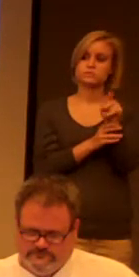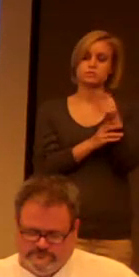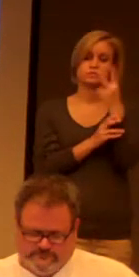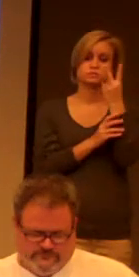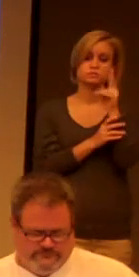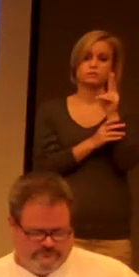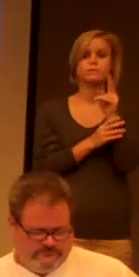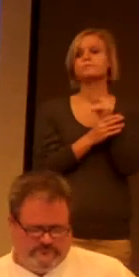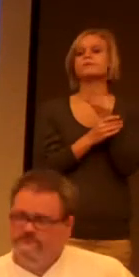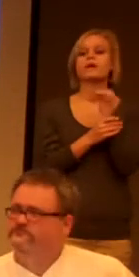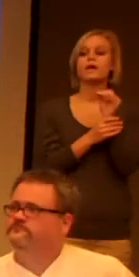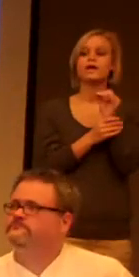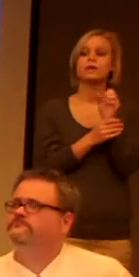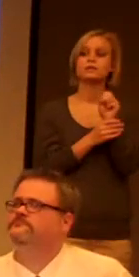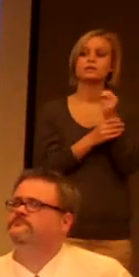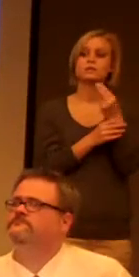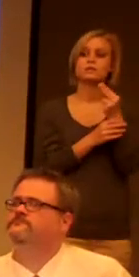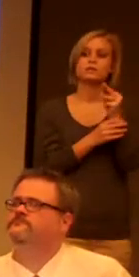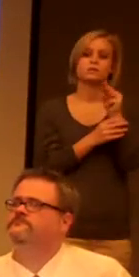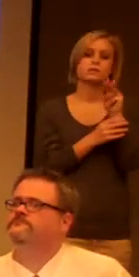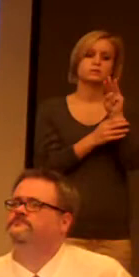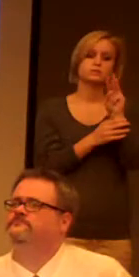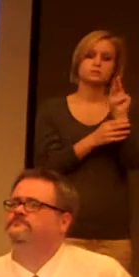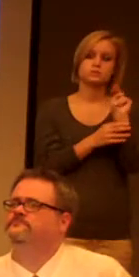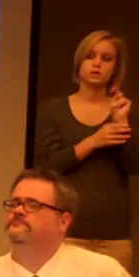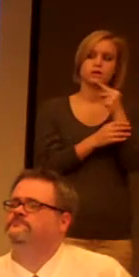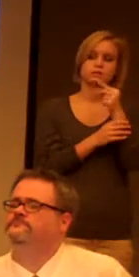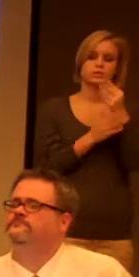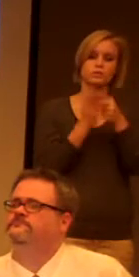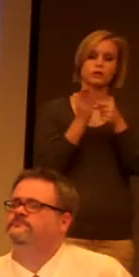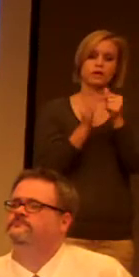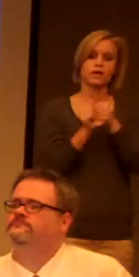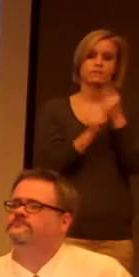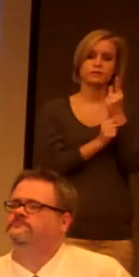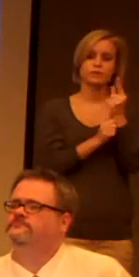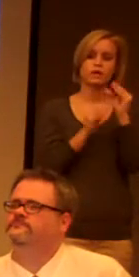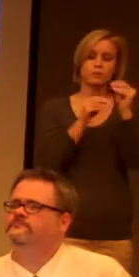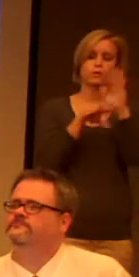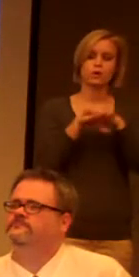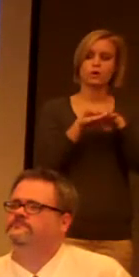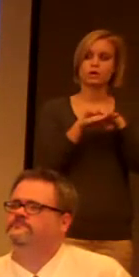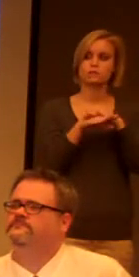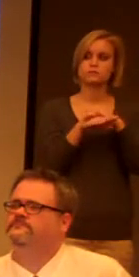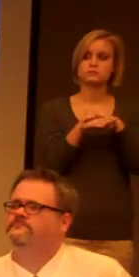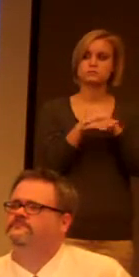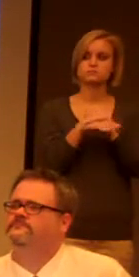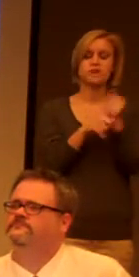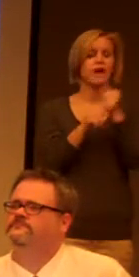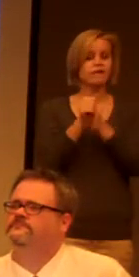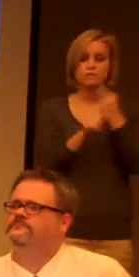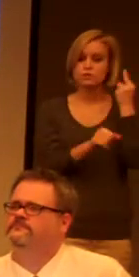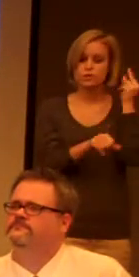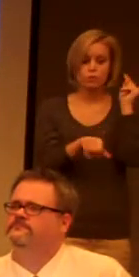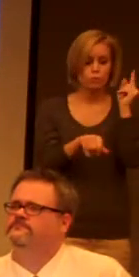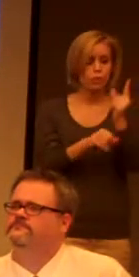see. And Sean, I'll tell you what, every one that I put on here, absolutely every one,